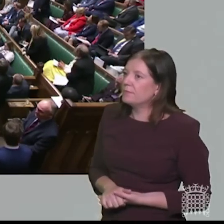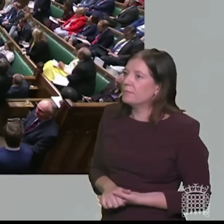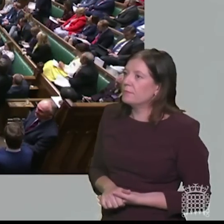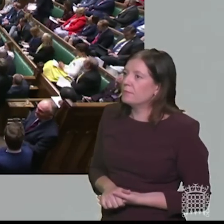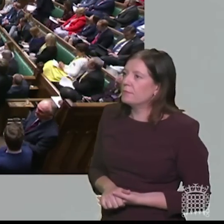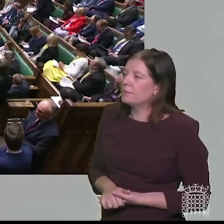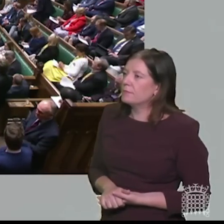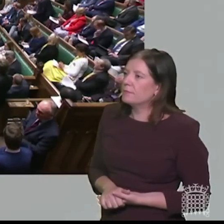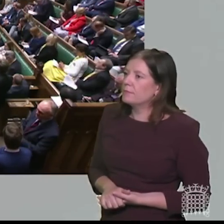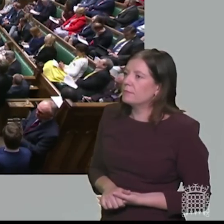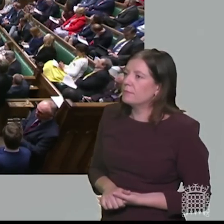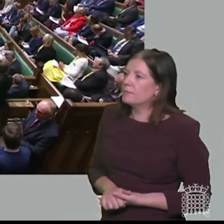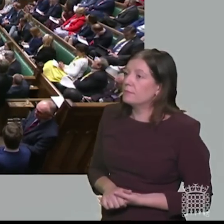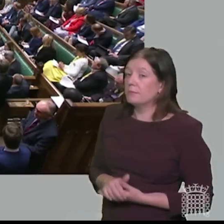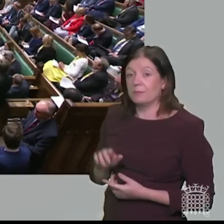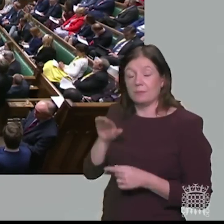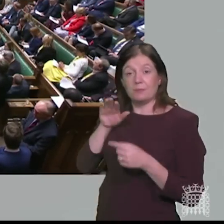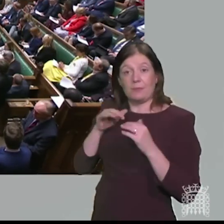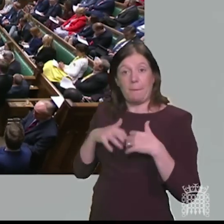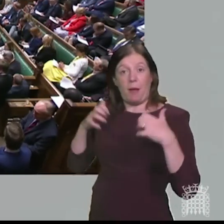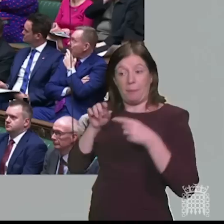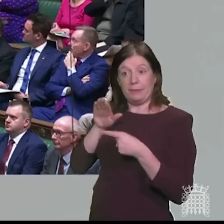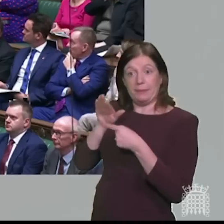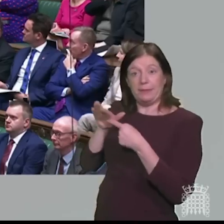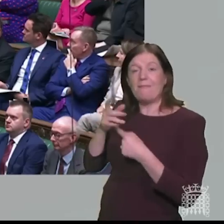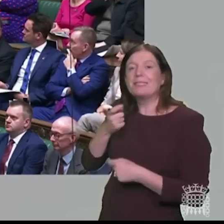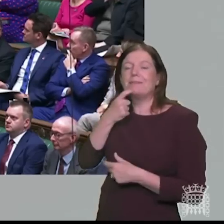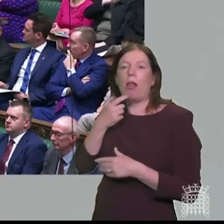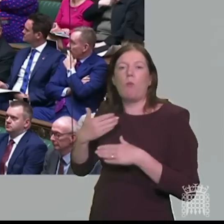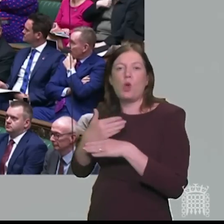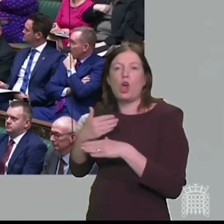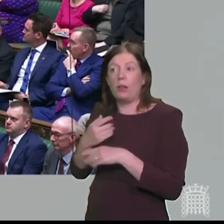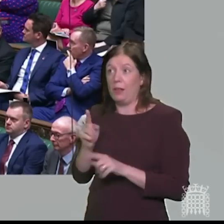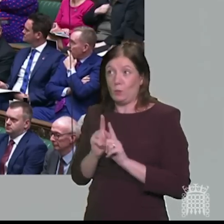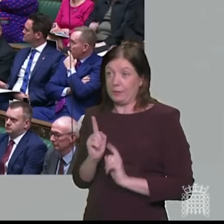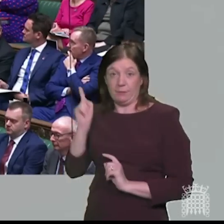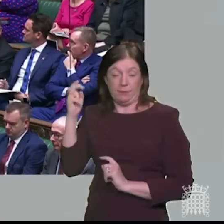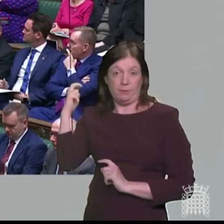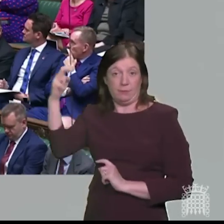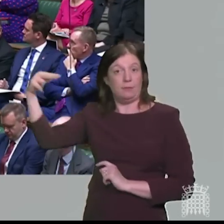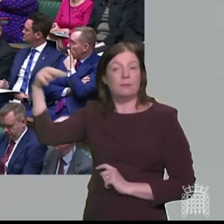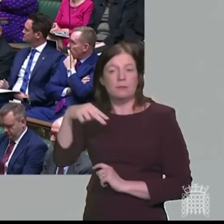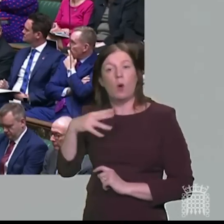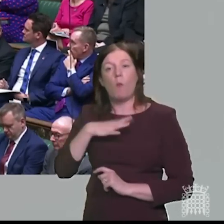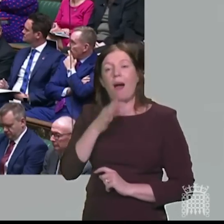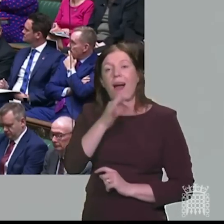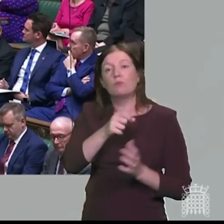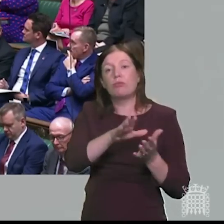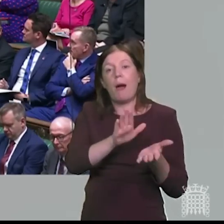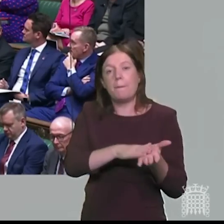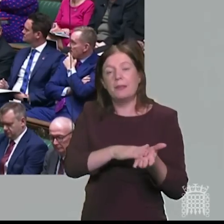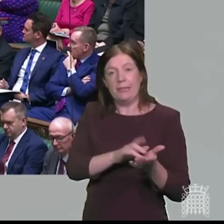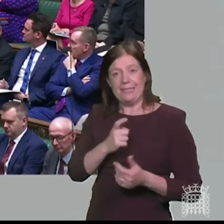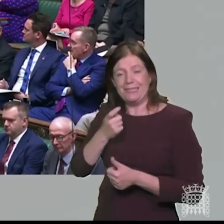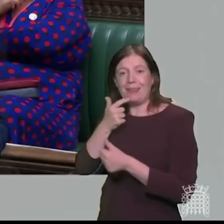Hundreds of steelworkers are outside Parliament today, and some are in the gallery, calling on the Prime Minister to act now to back our vital